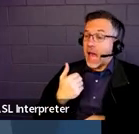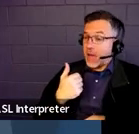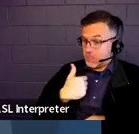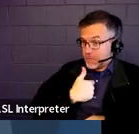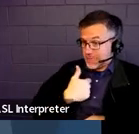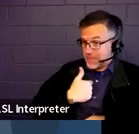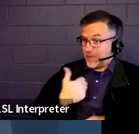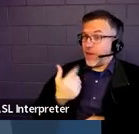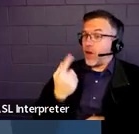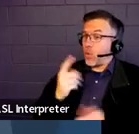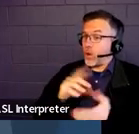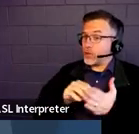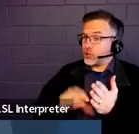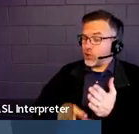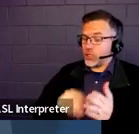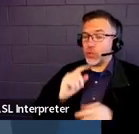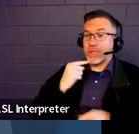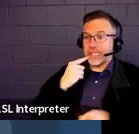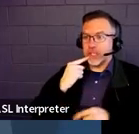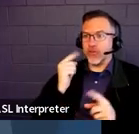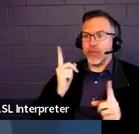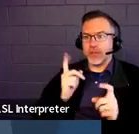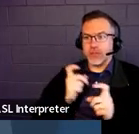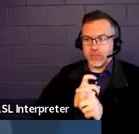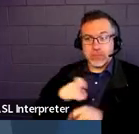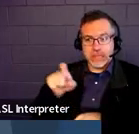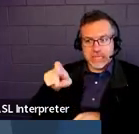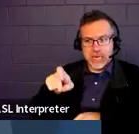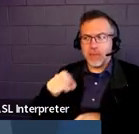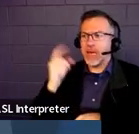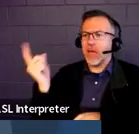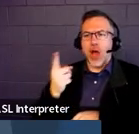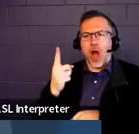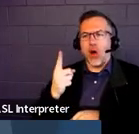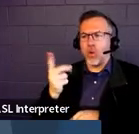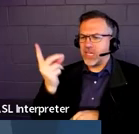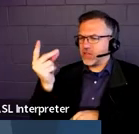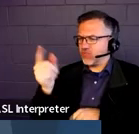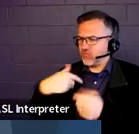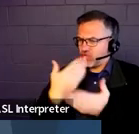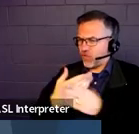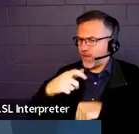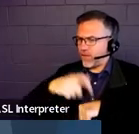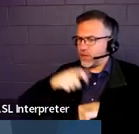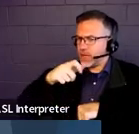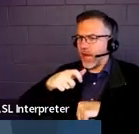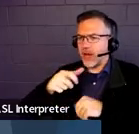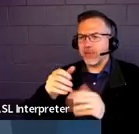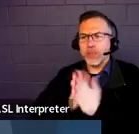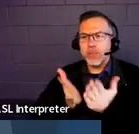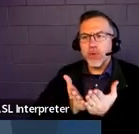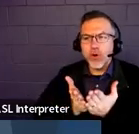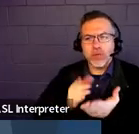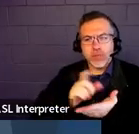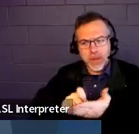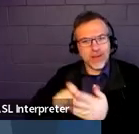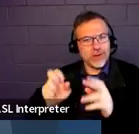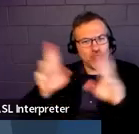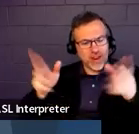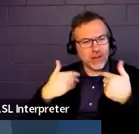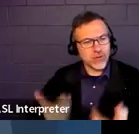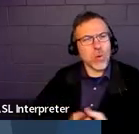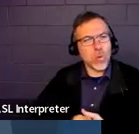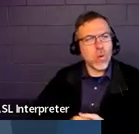significant needs, but he was always the first one there. He had his book out, his pen out, he was ready to go. Then I had higher level